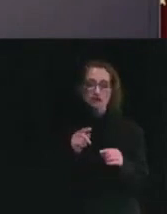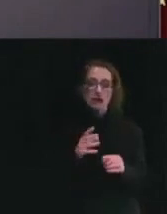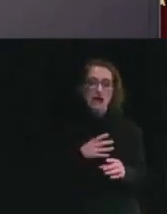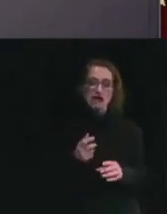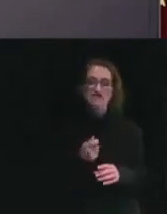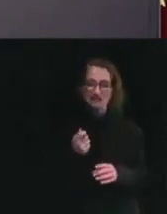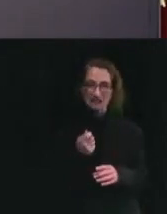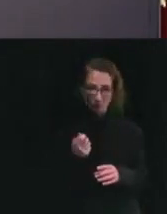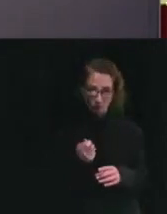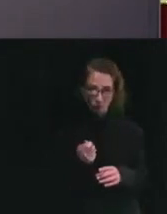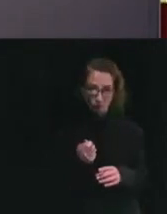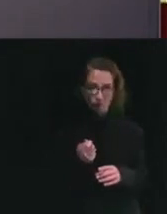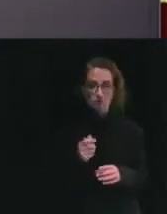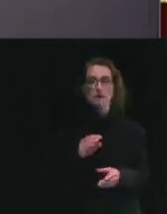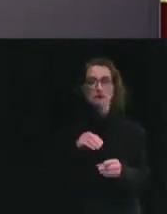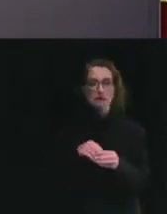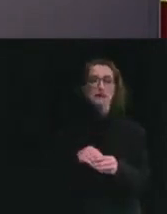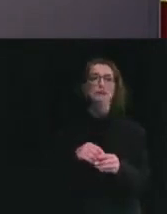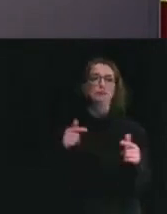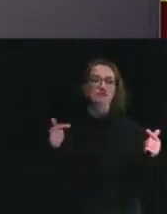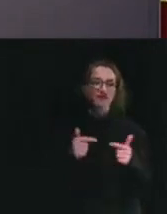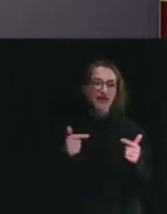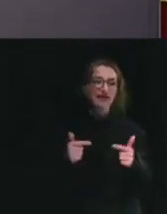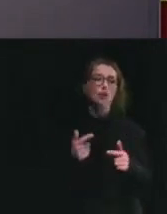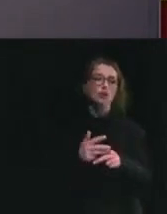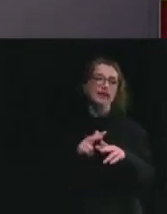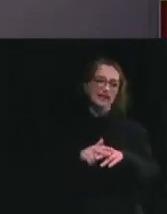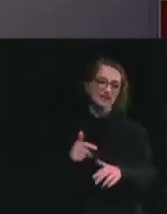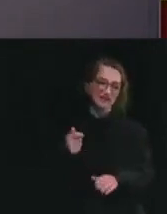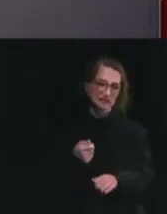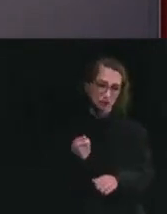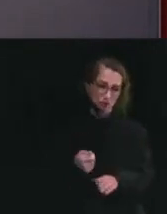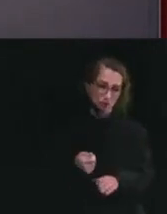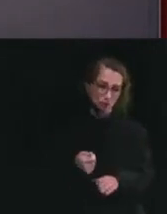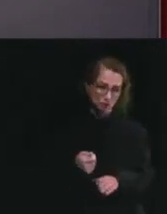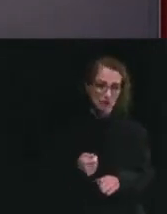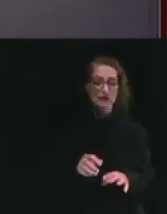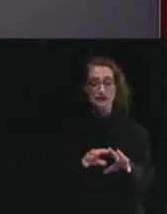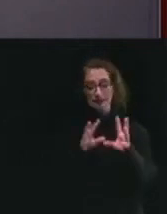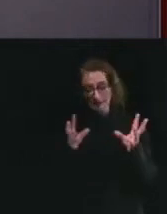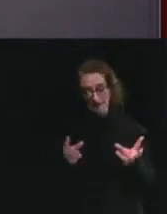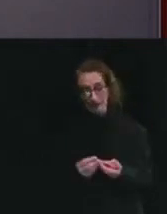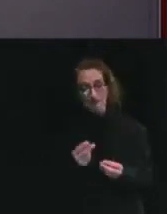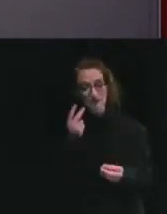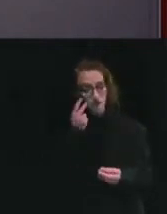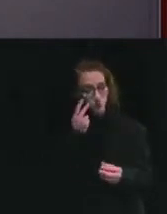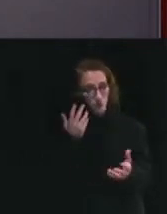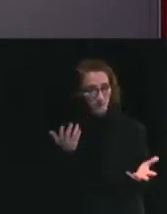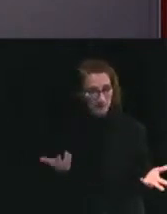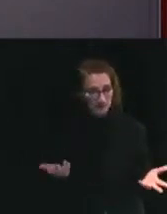and this is sort of the same in terms of KSK for all three types of insurance.